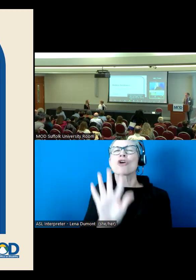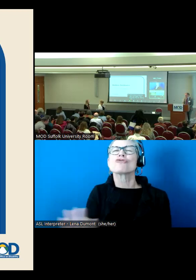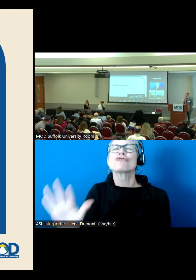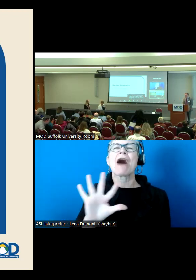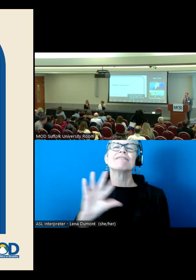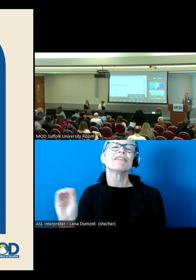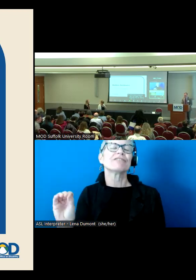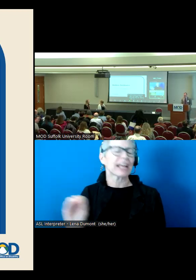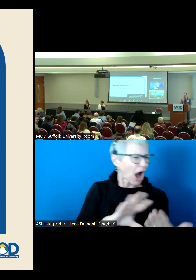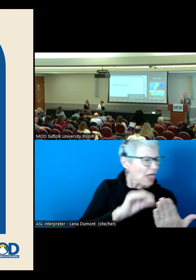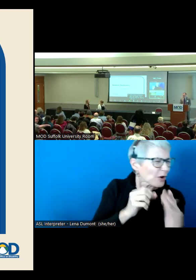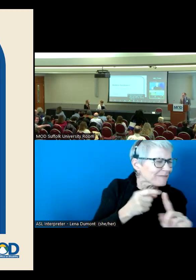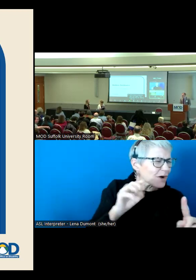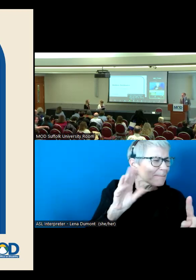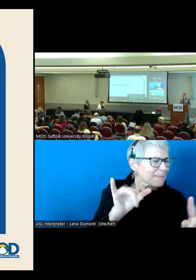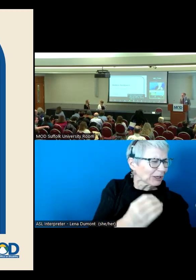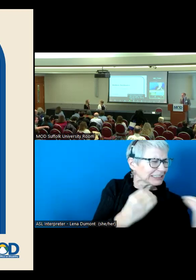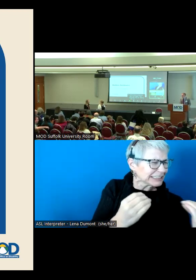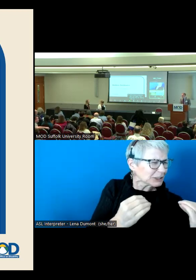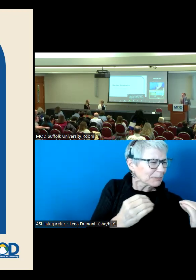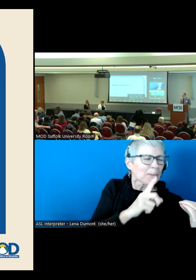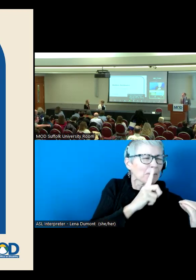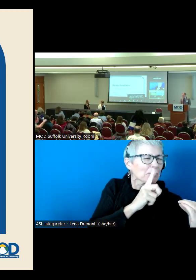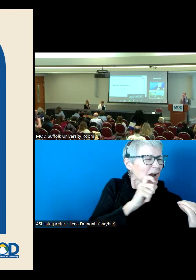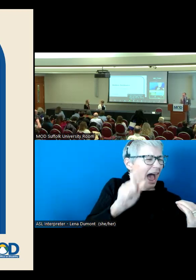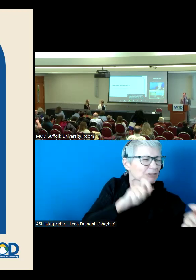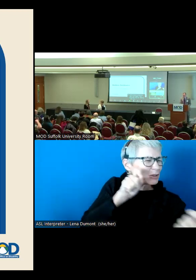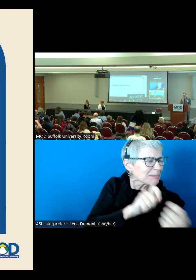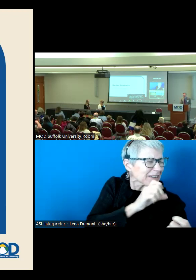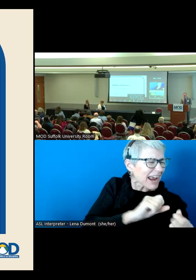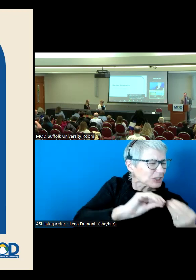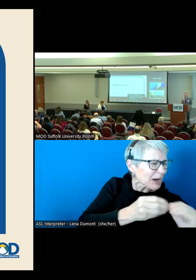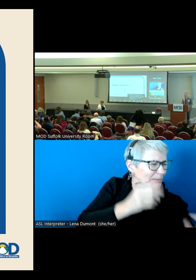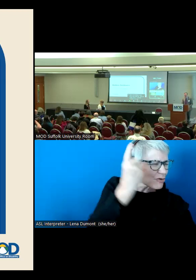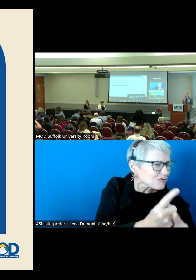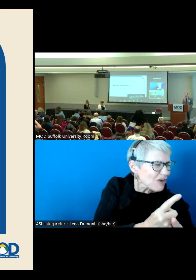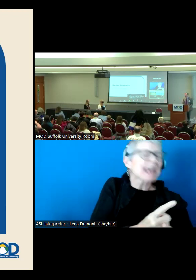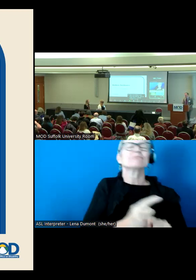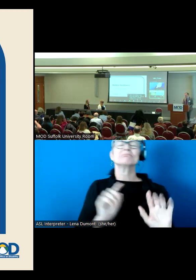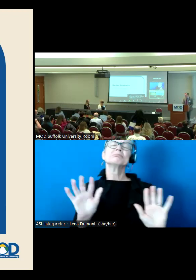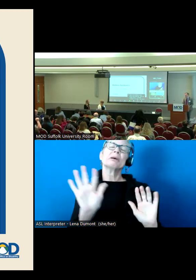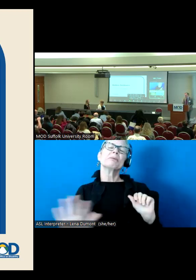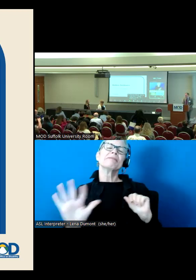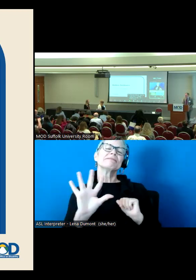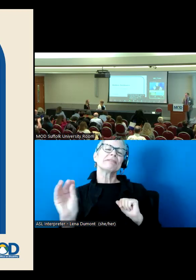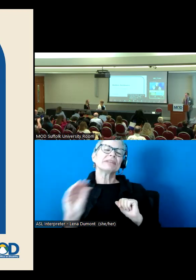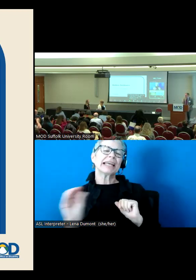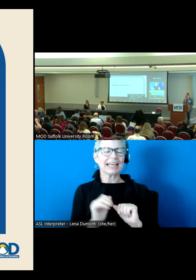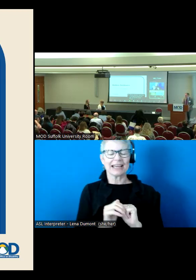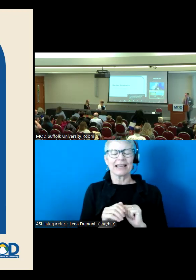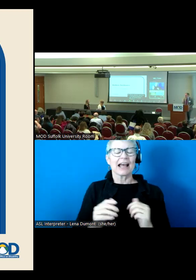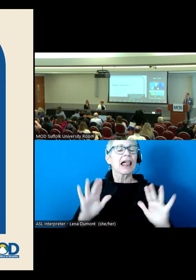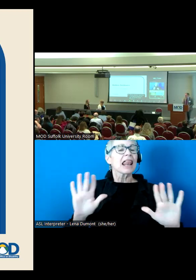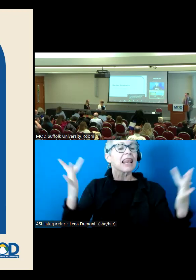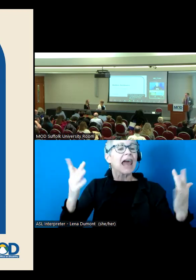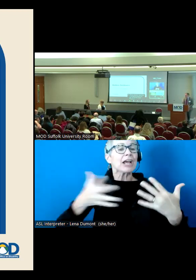Mary, already. I don't need to be very specific, do I? Just specific enough. I'm wearing a light gray suit and a